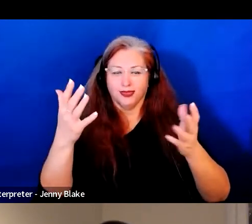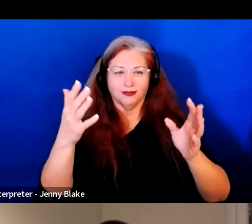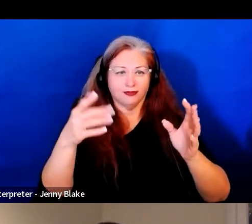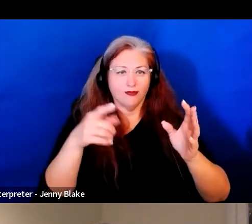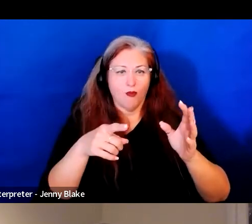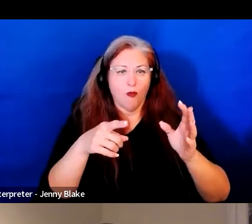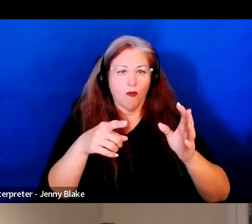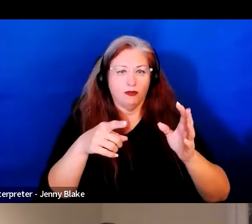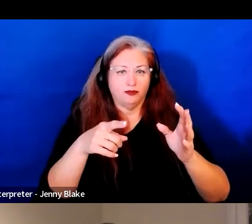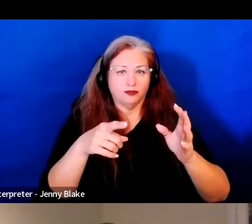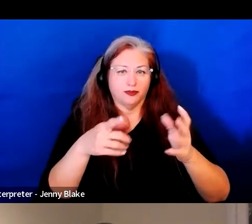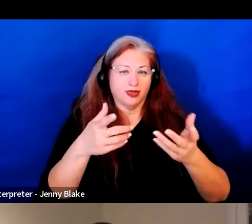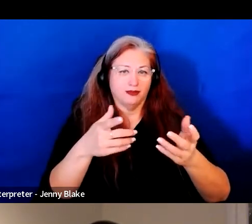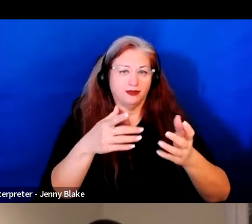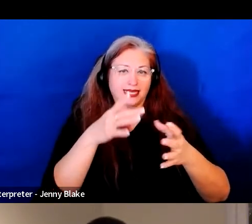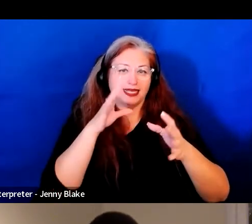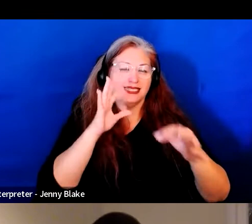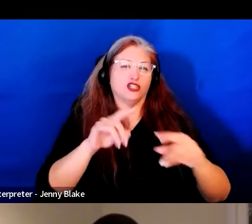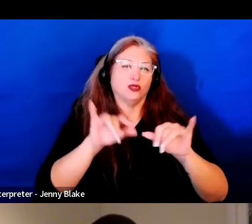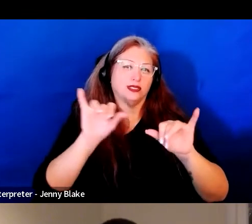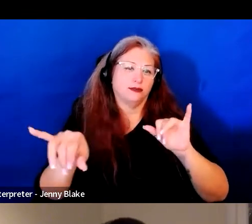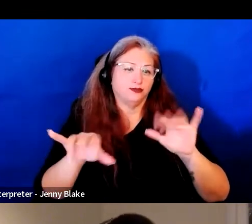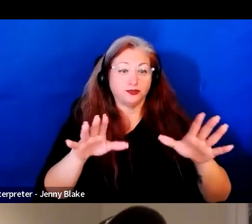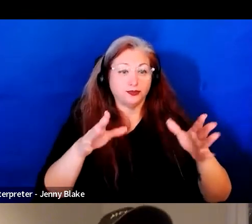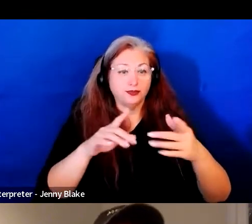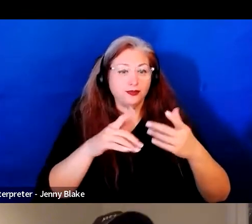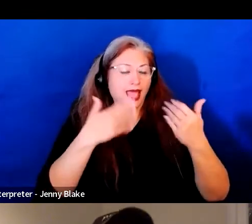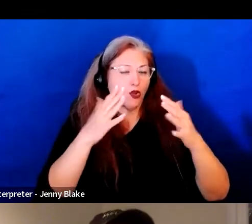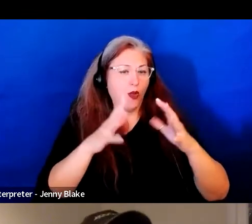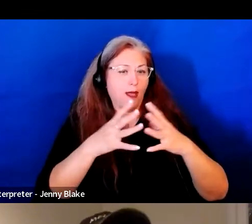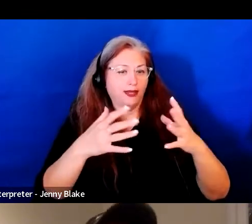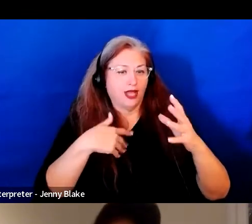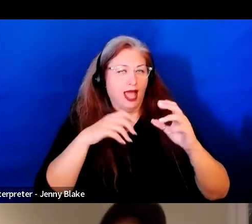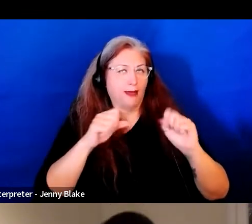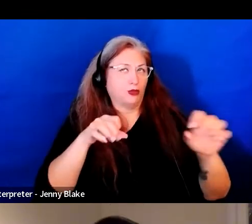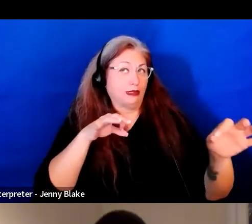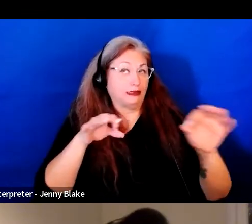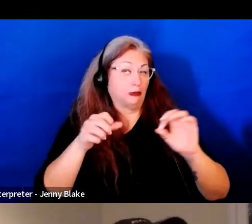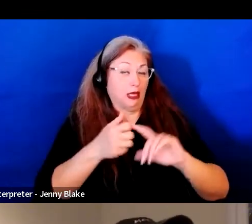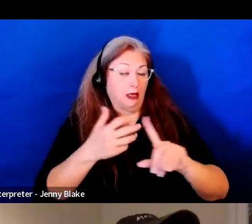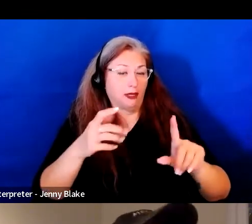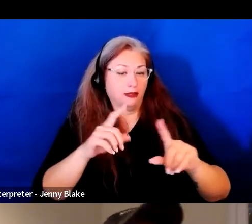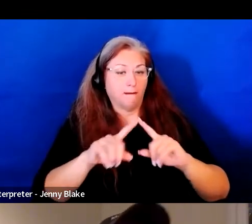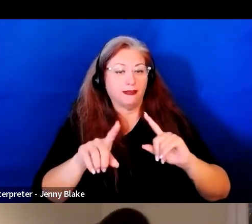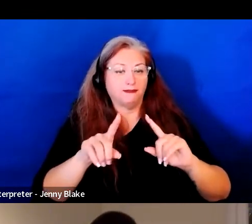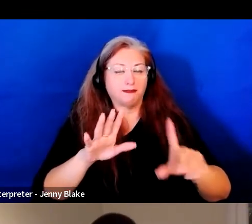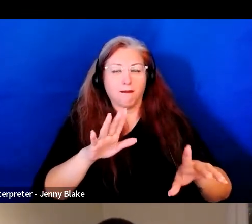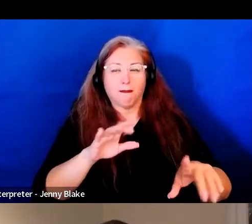your reasons for staying back. Well, I mean, I don't know how much I can go into it, really, but you know,